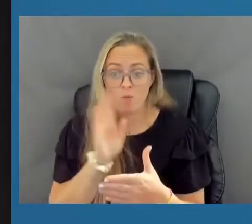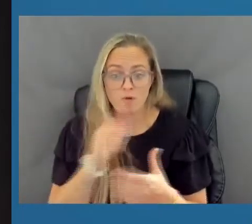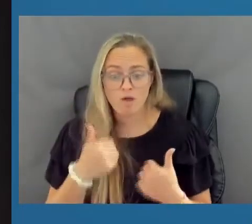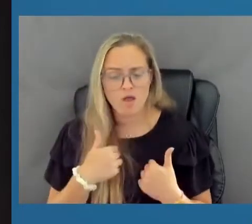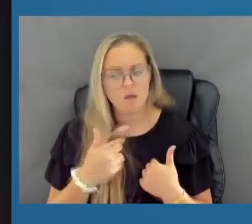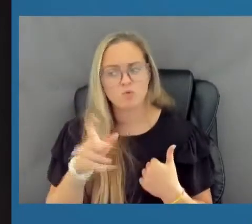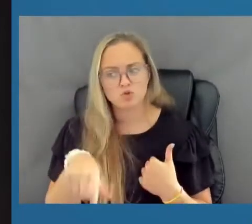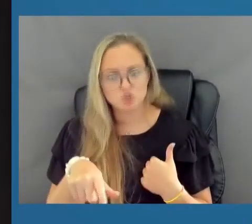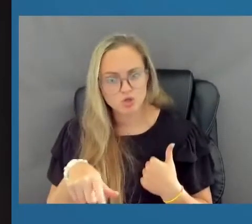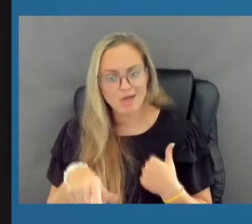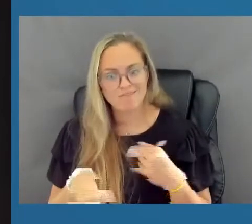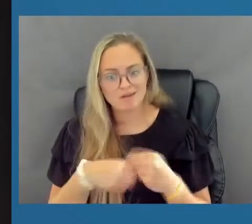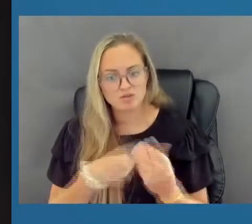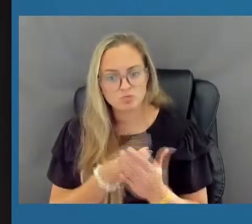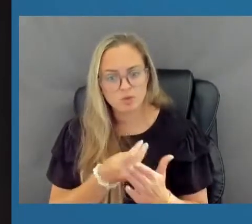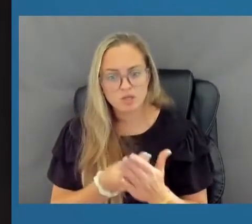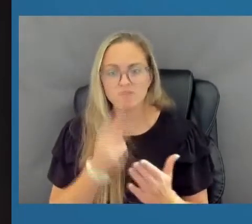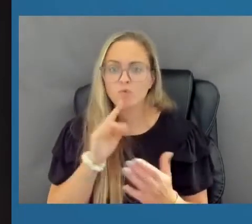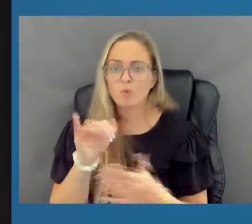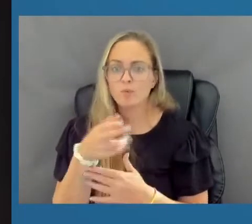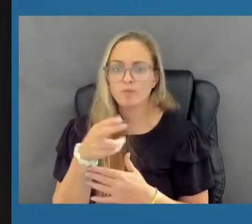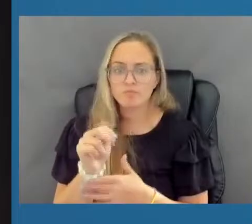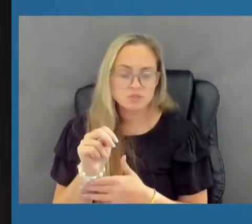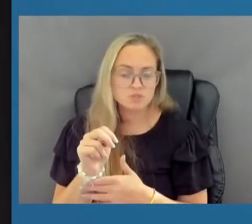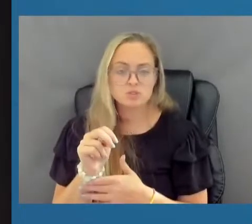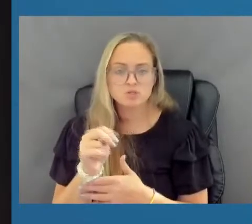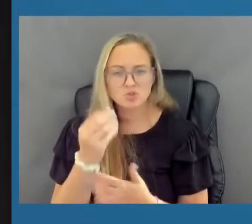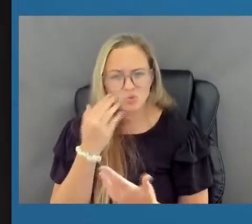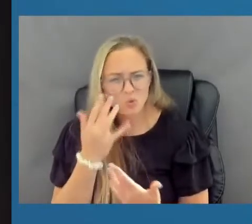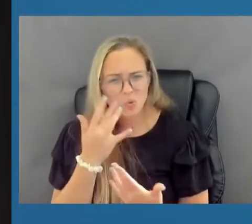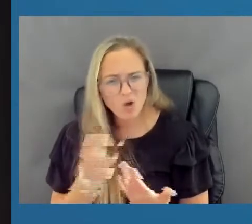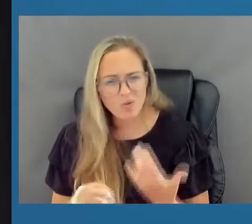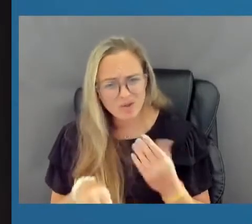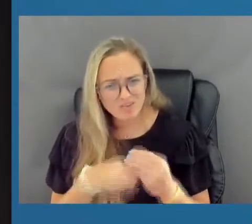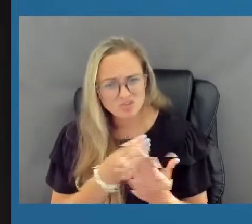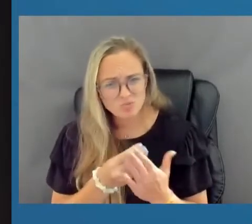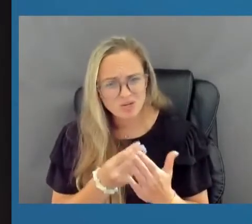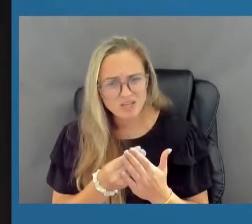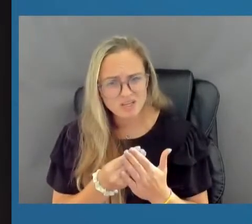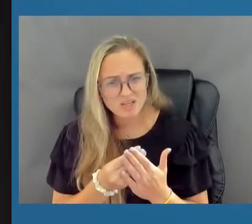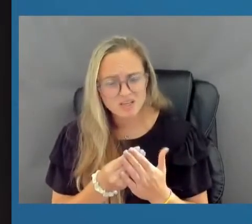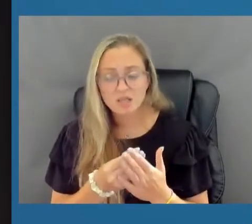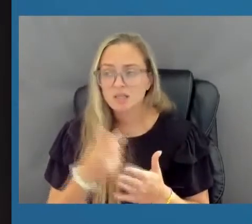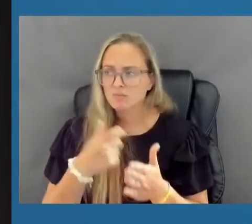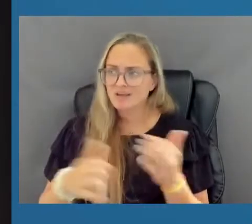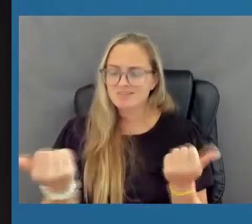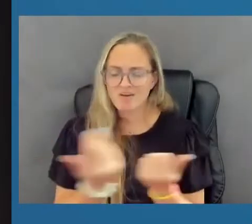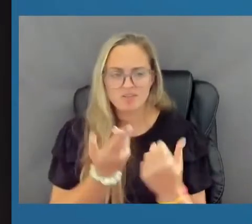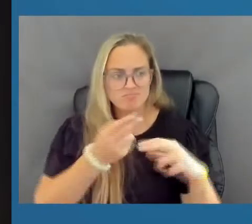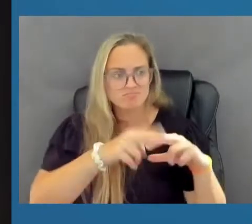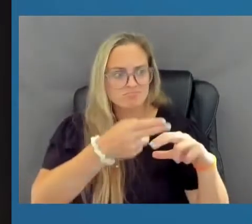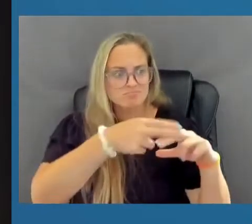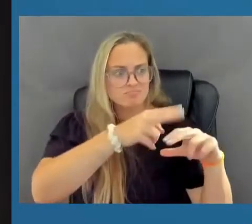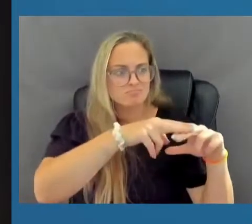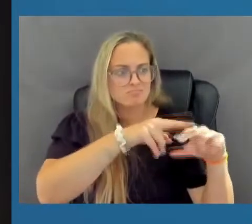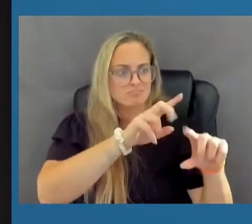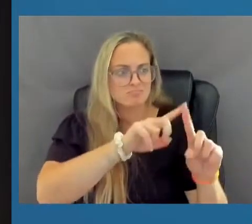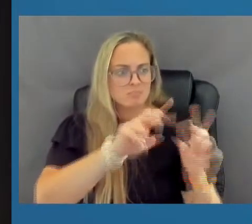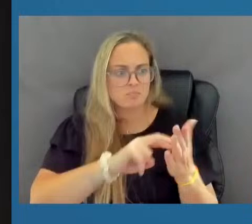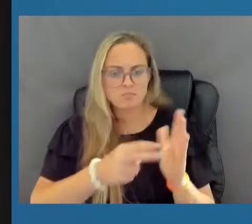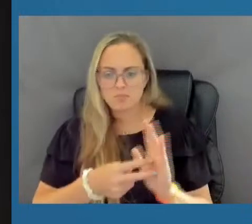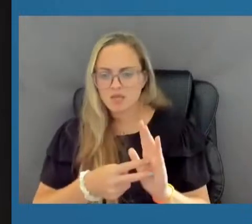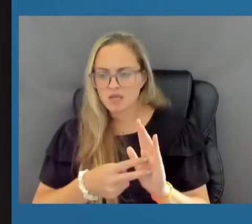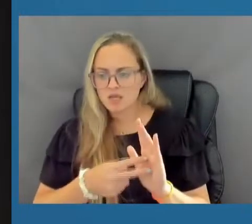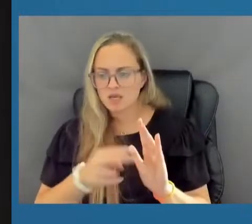money for inflation. You know why we have inflation, extra dollars? Because the price of everything goes up. Therefore, the sales tax